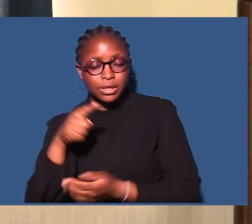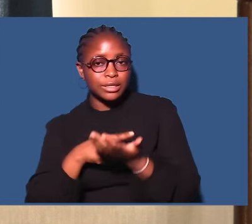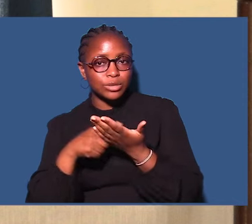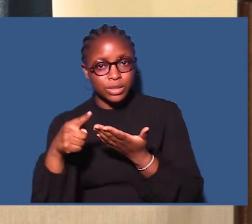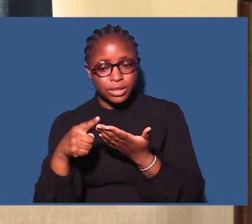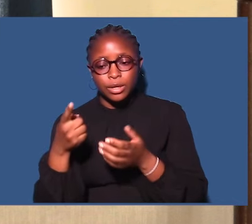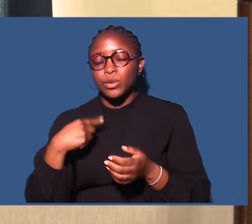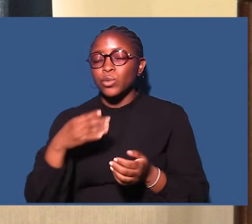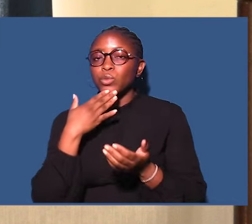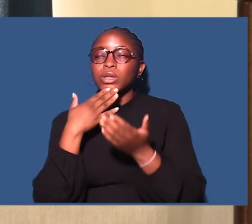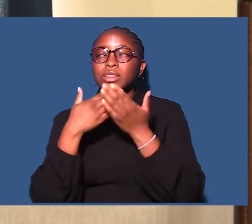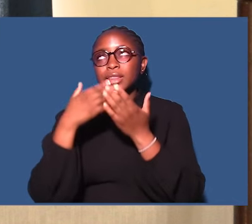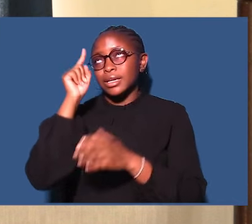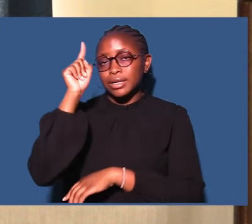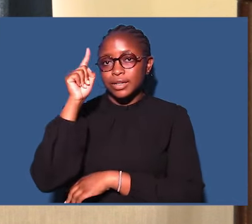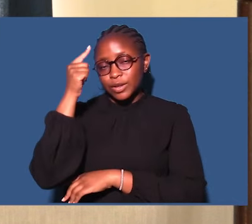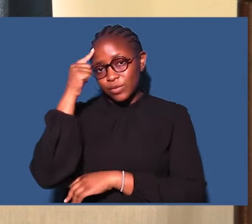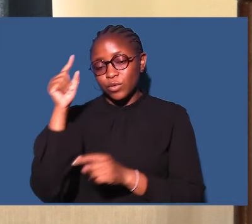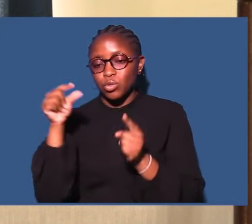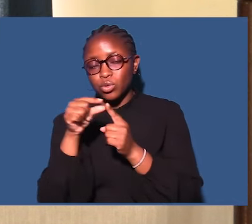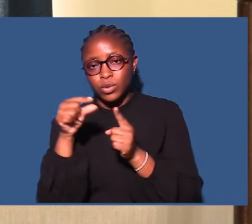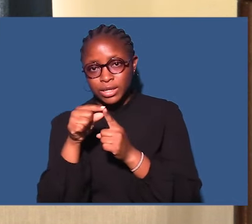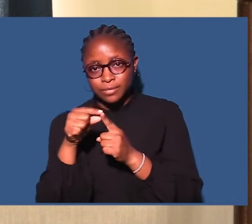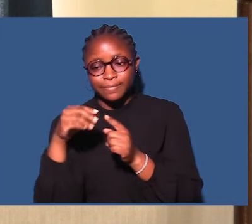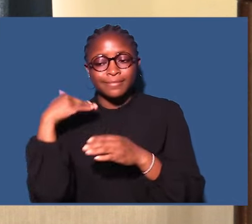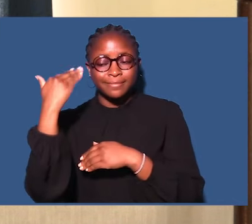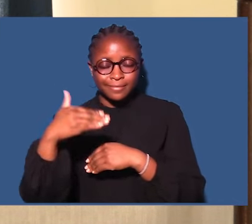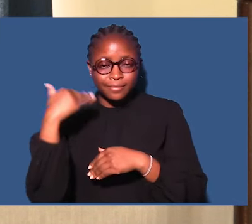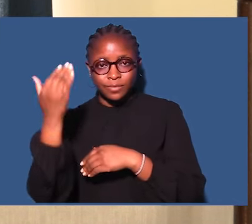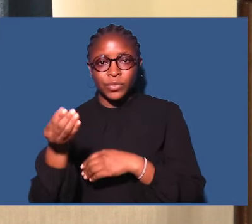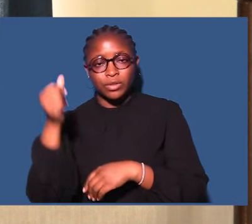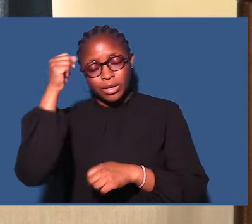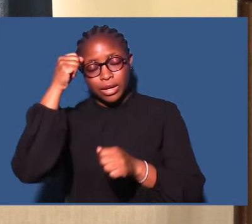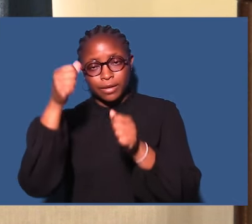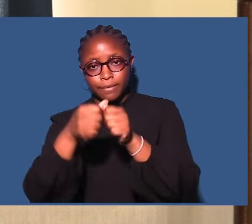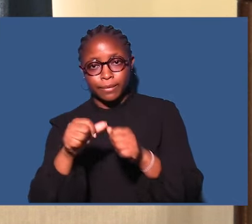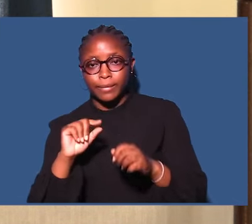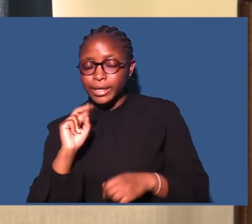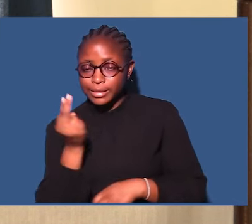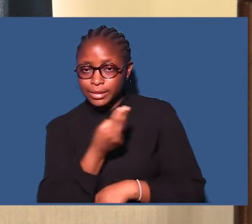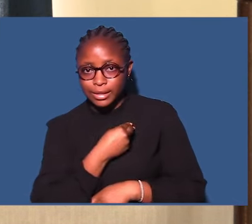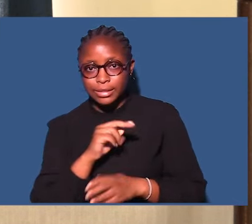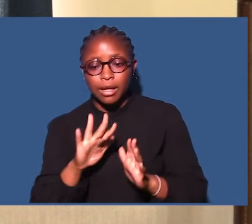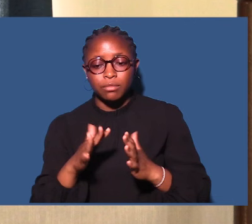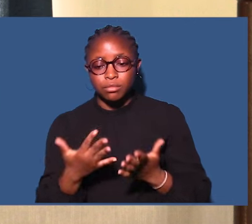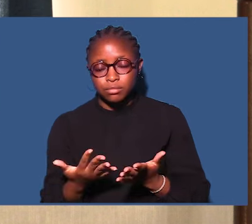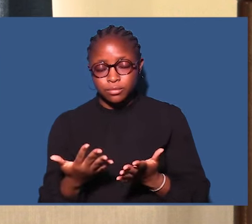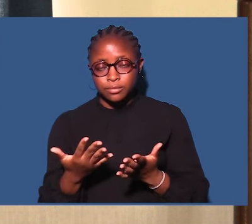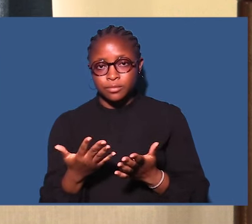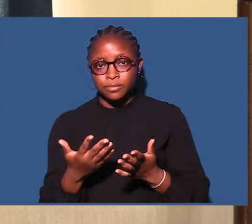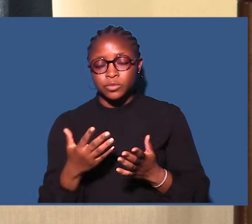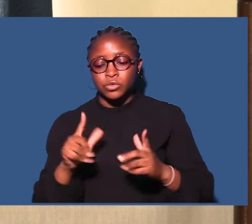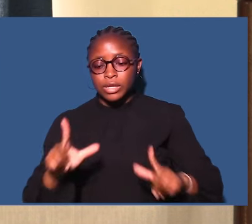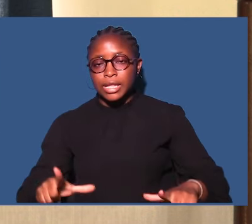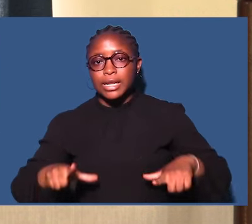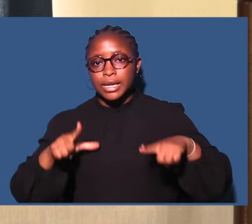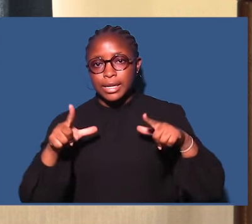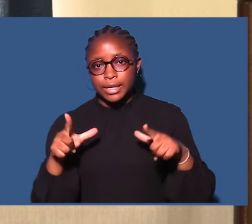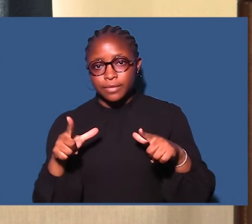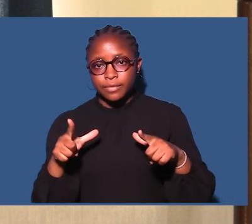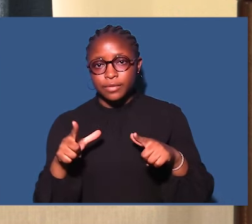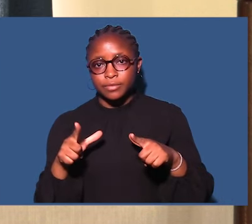the word that He has constantly reminded us on how to live